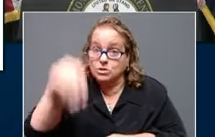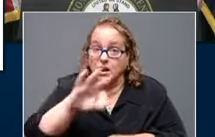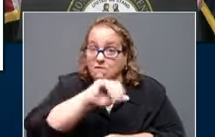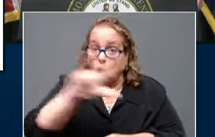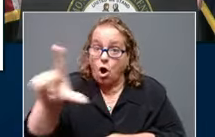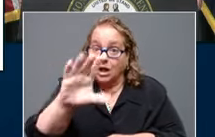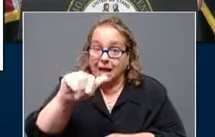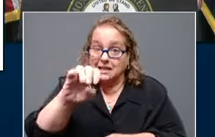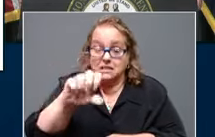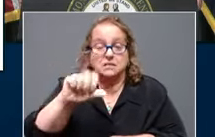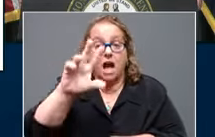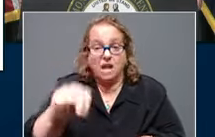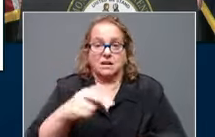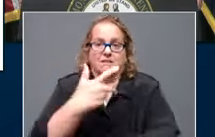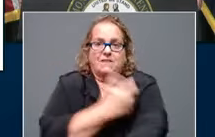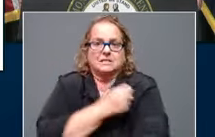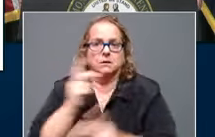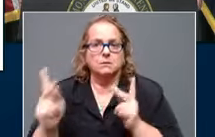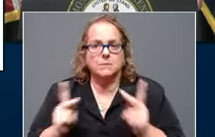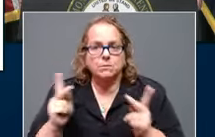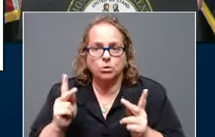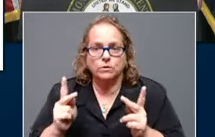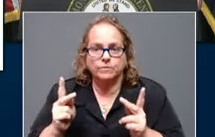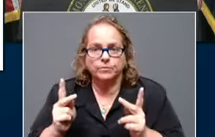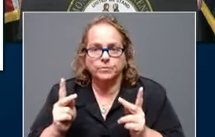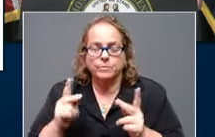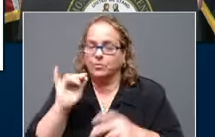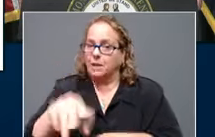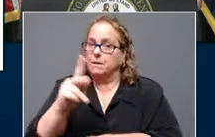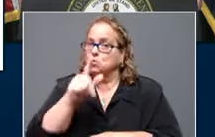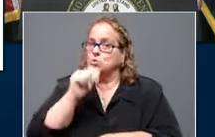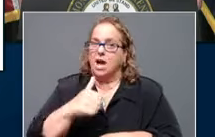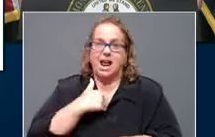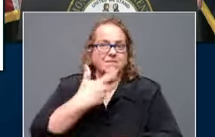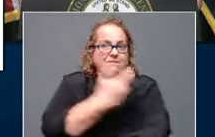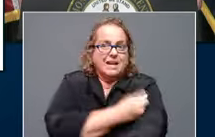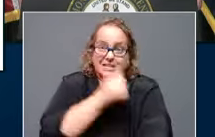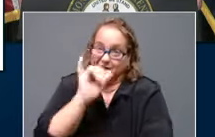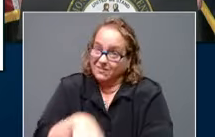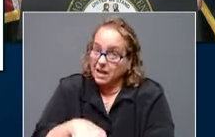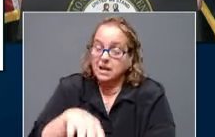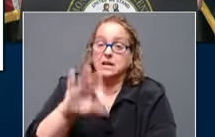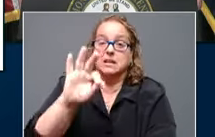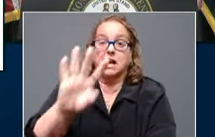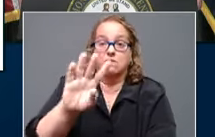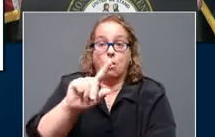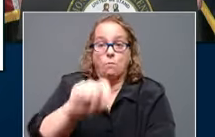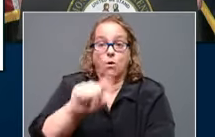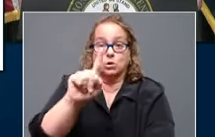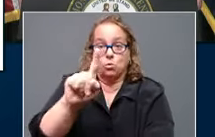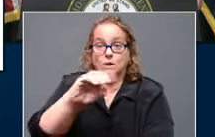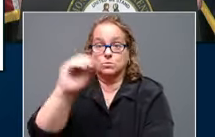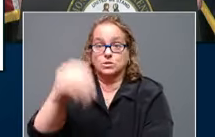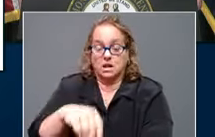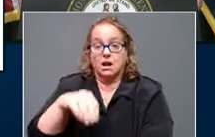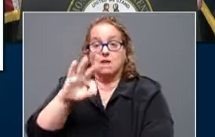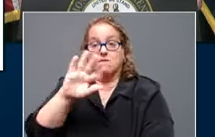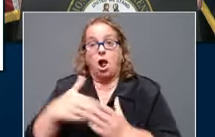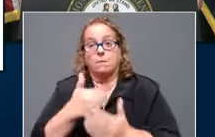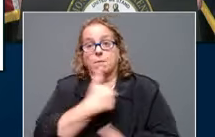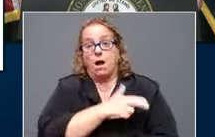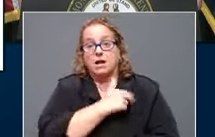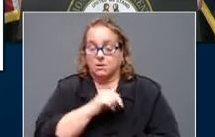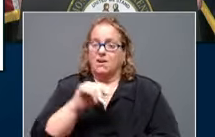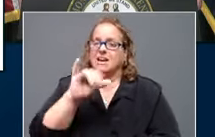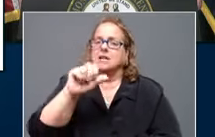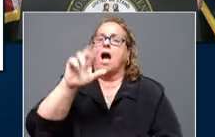probably thinking, I've been vaccinated, and I see these numbers. But you can spread it.